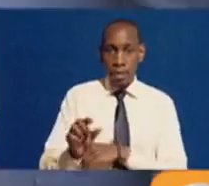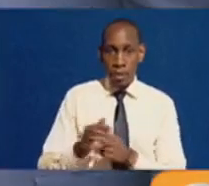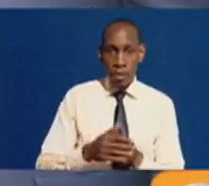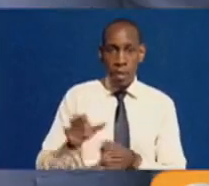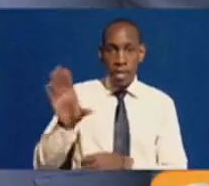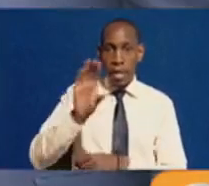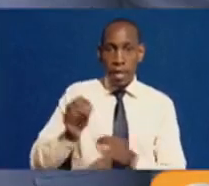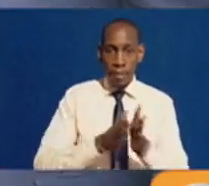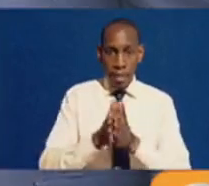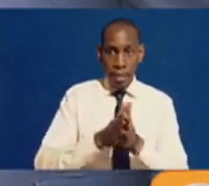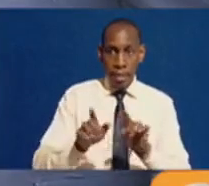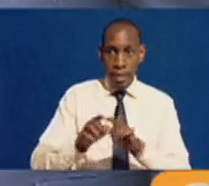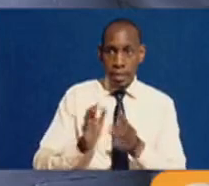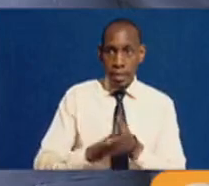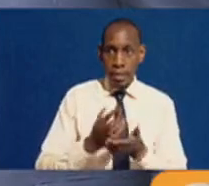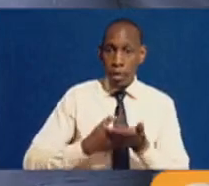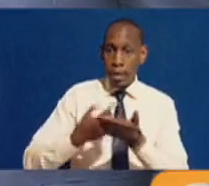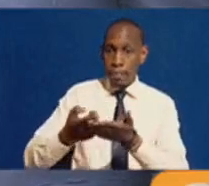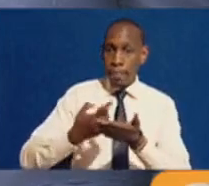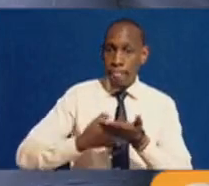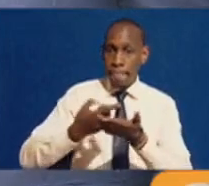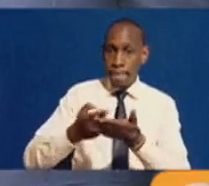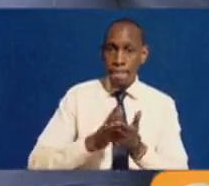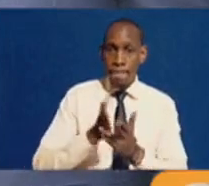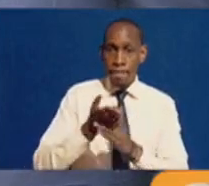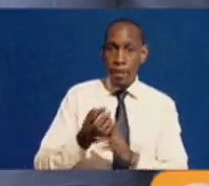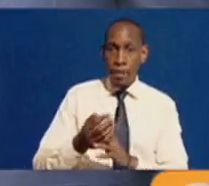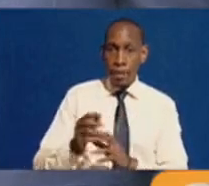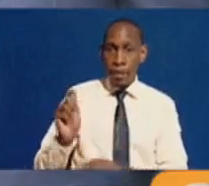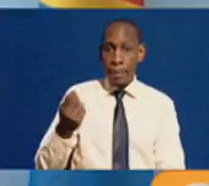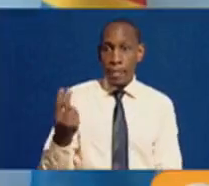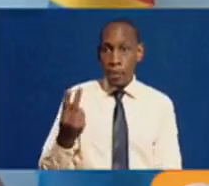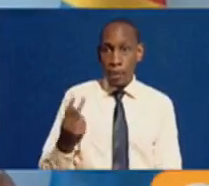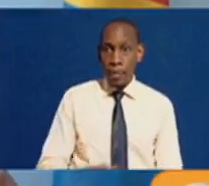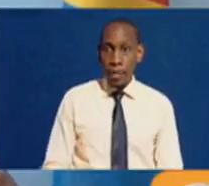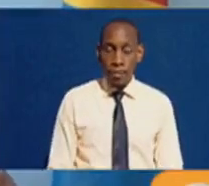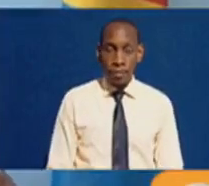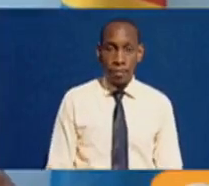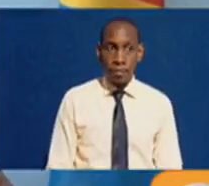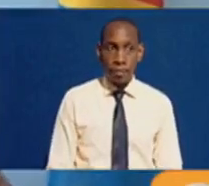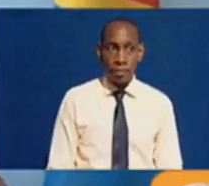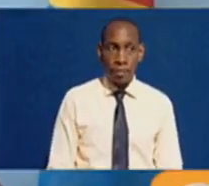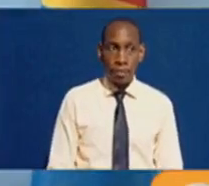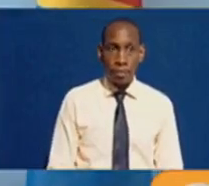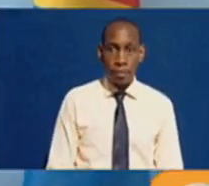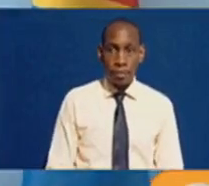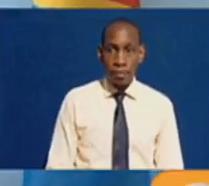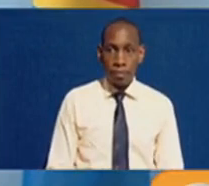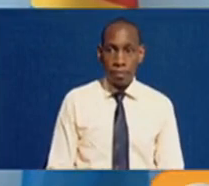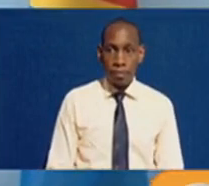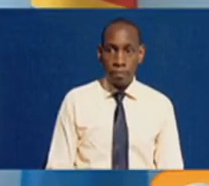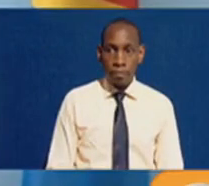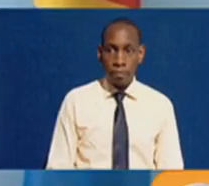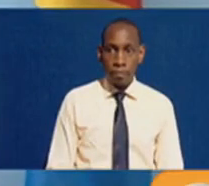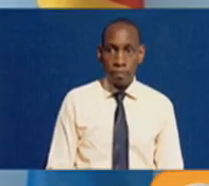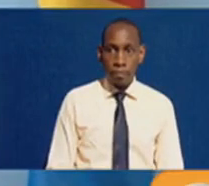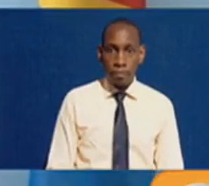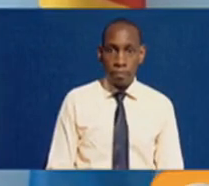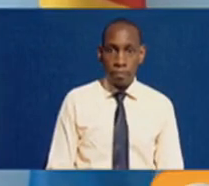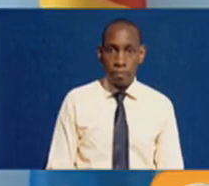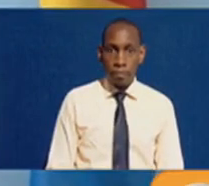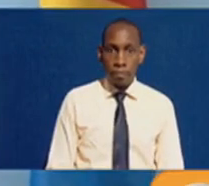continental interests were also a point of discussion between the two heads of states. Entre nos deux pays. In